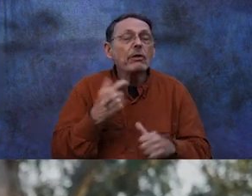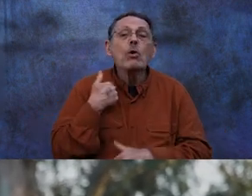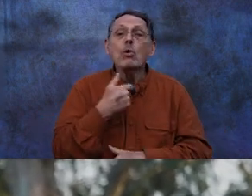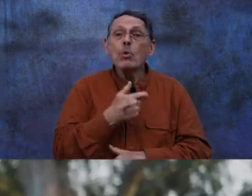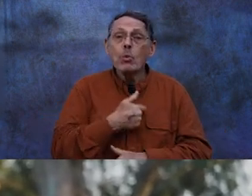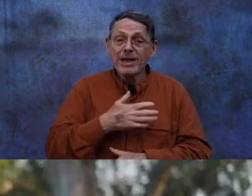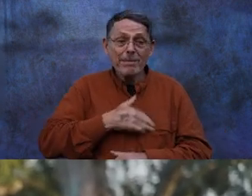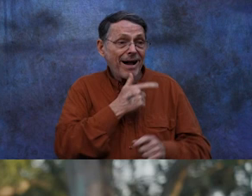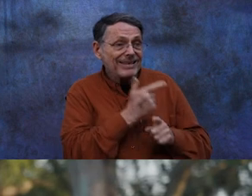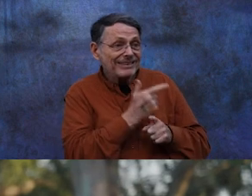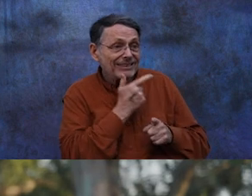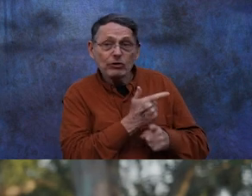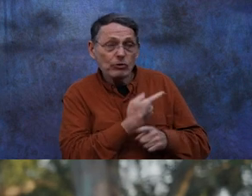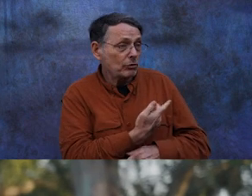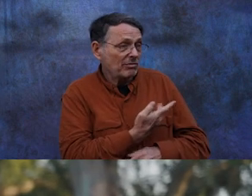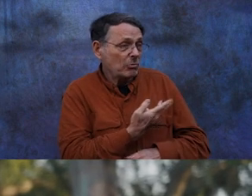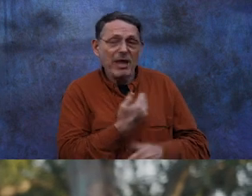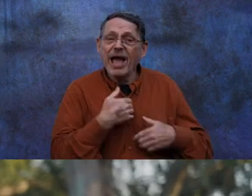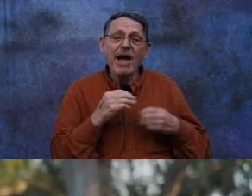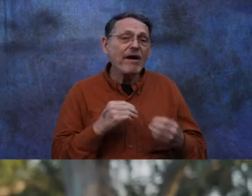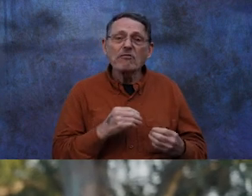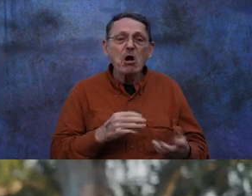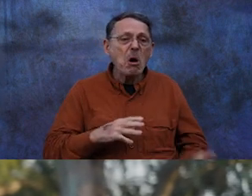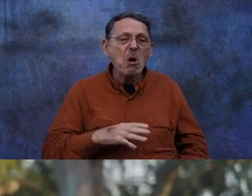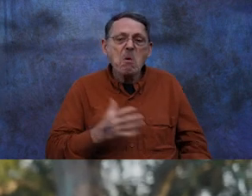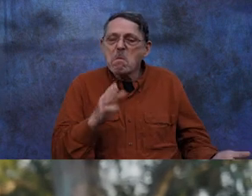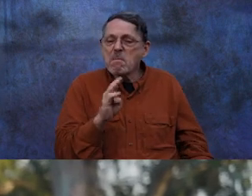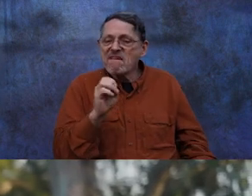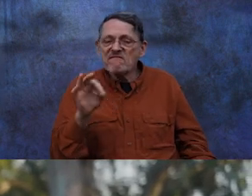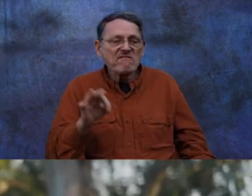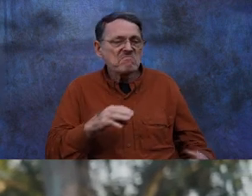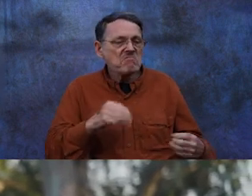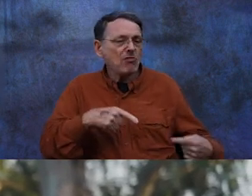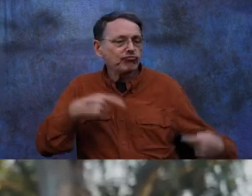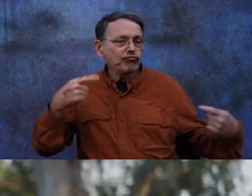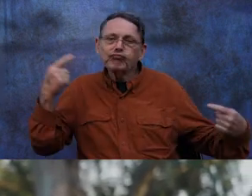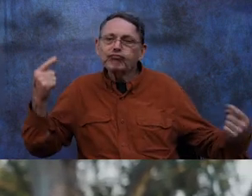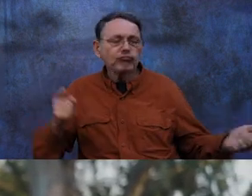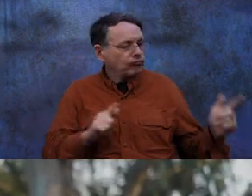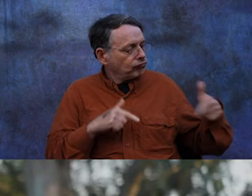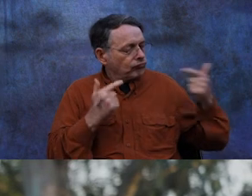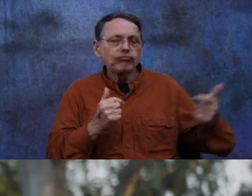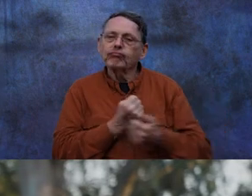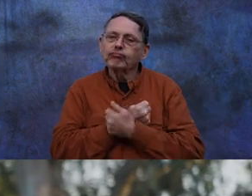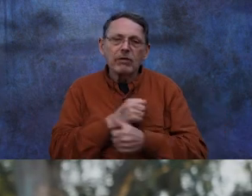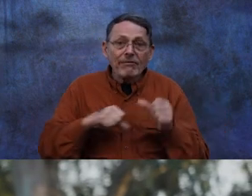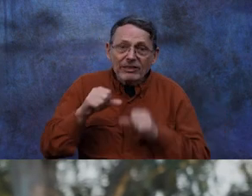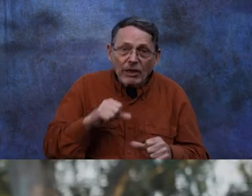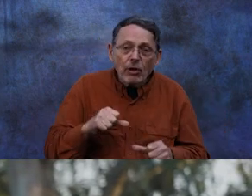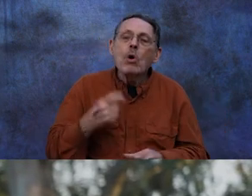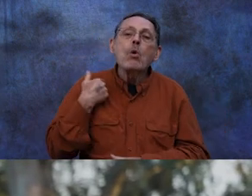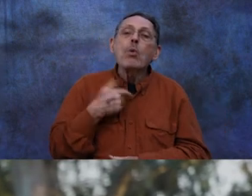my sisters, we have no beef. We love each other. We have forever. And we are